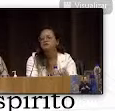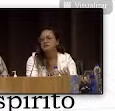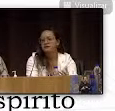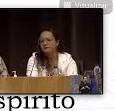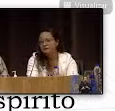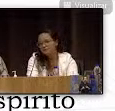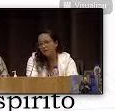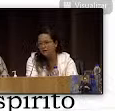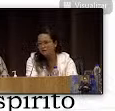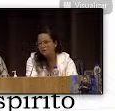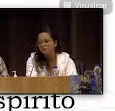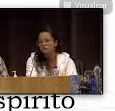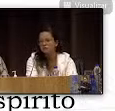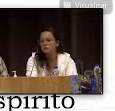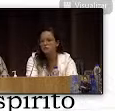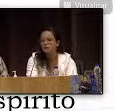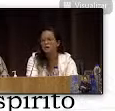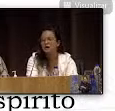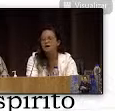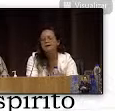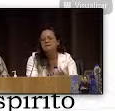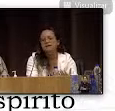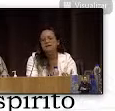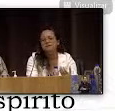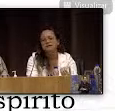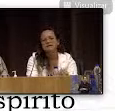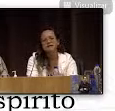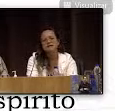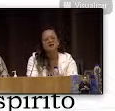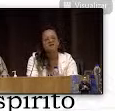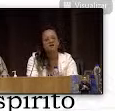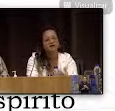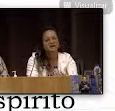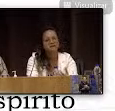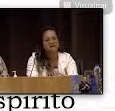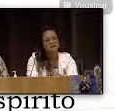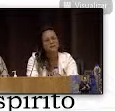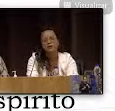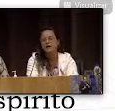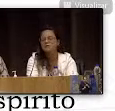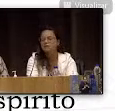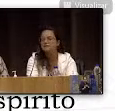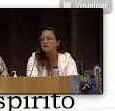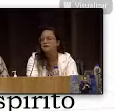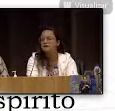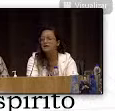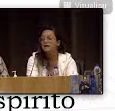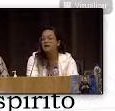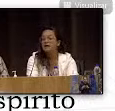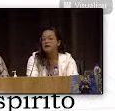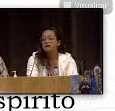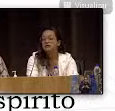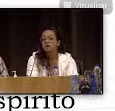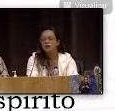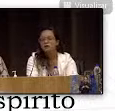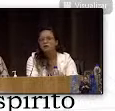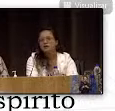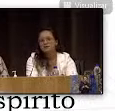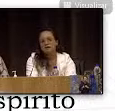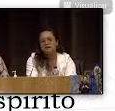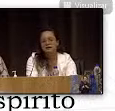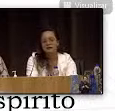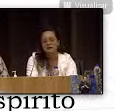surgical, and then we had to close the doors of our emergency rooms, and we were reference